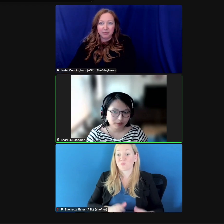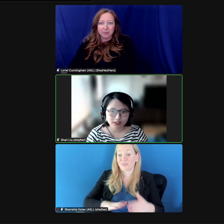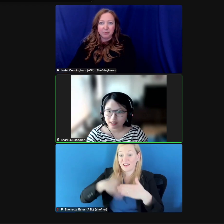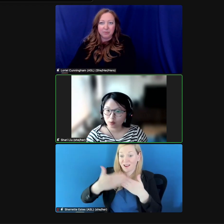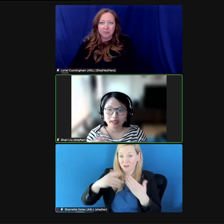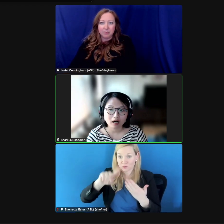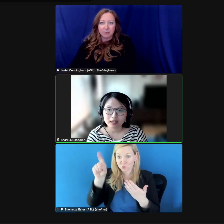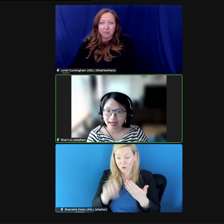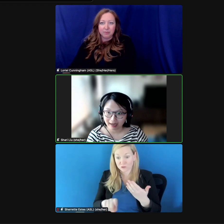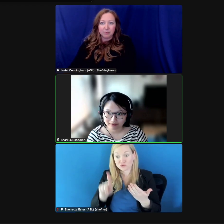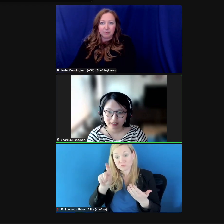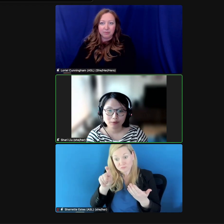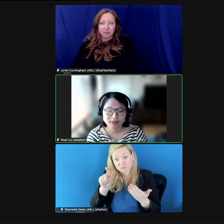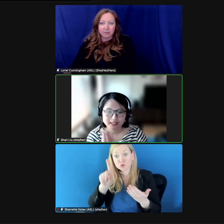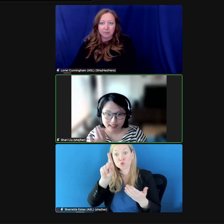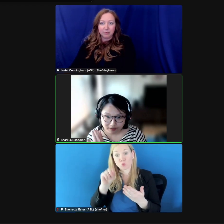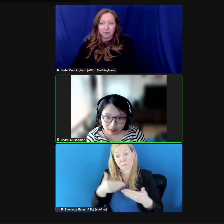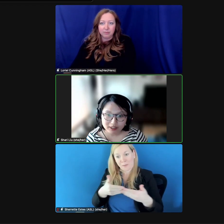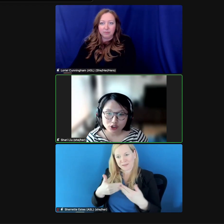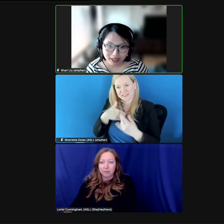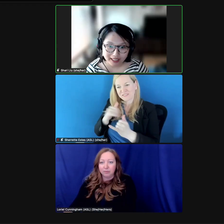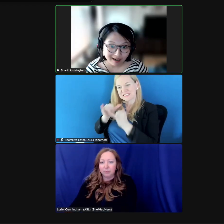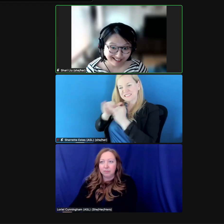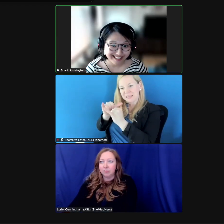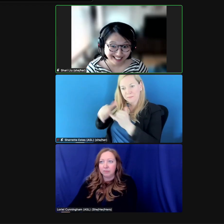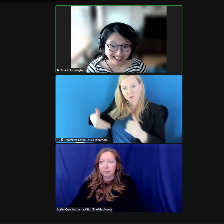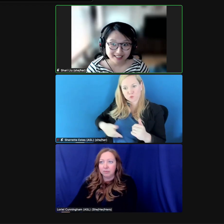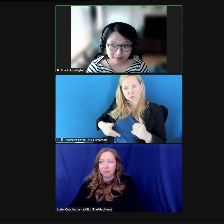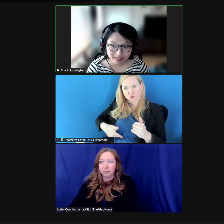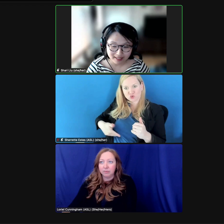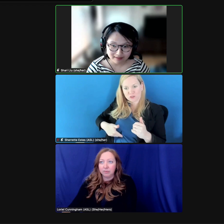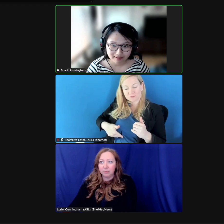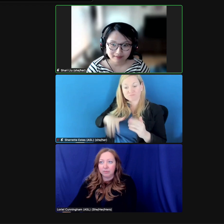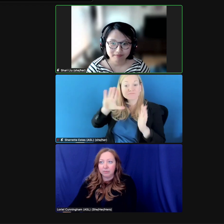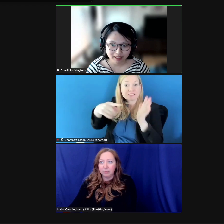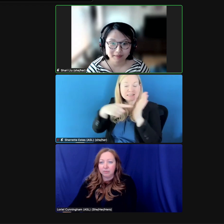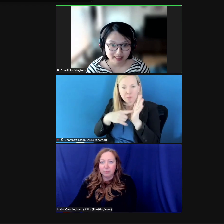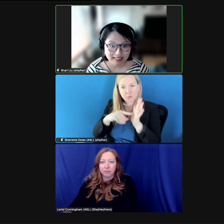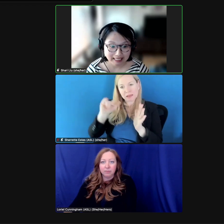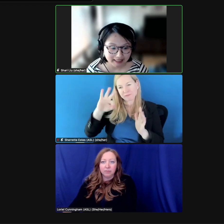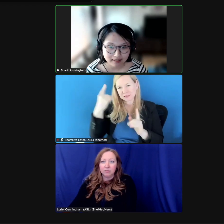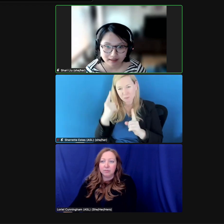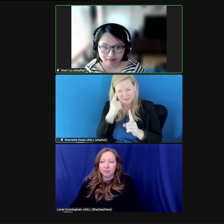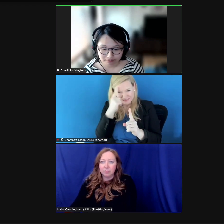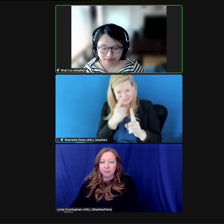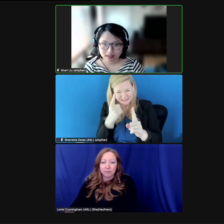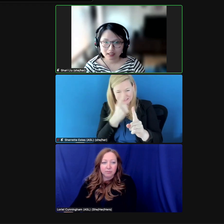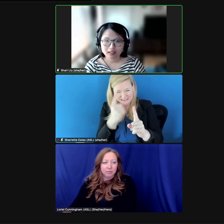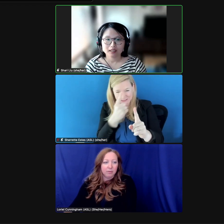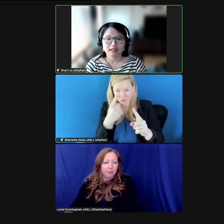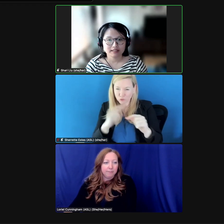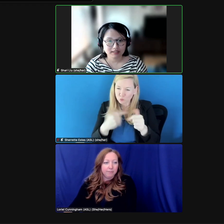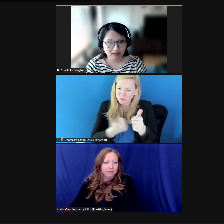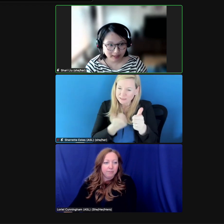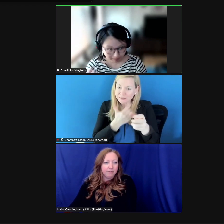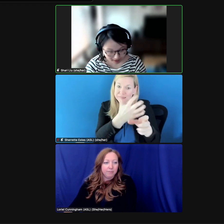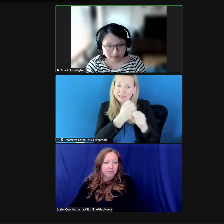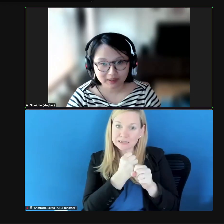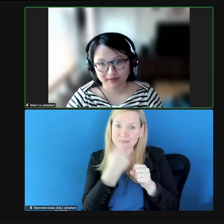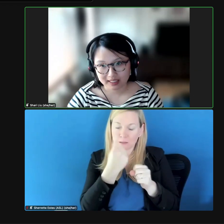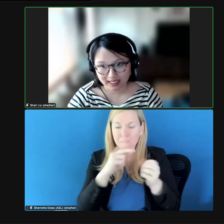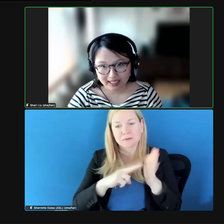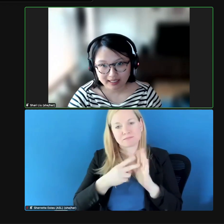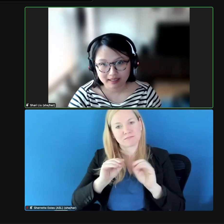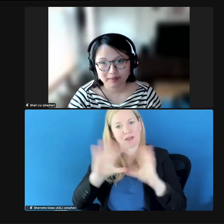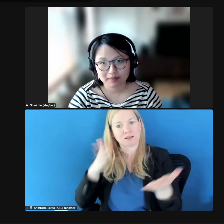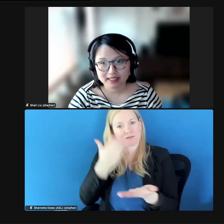the intuition that we all have, which is that if someone tried hard to get something, they must like it a lot. So in part